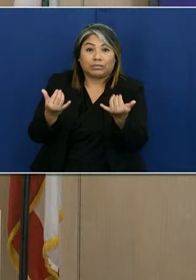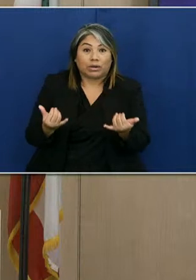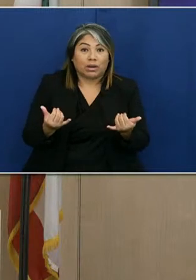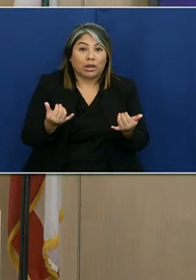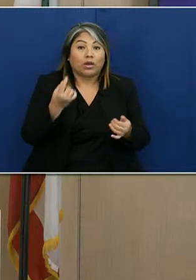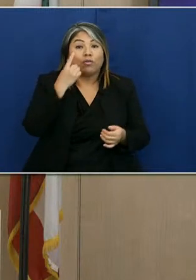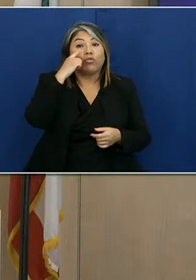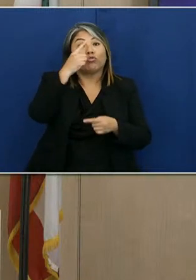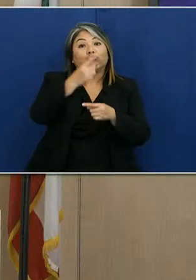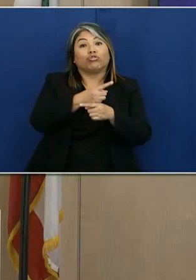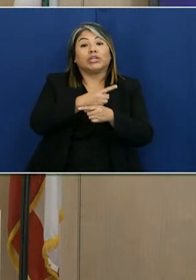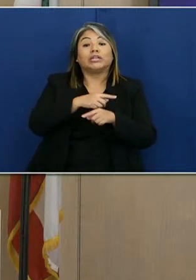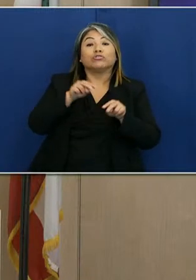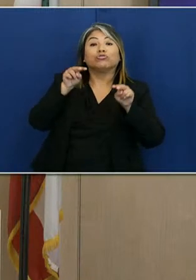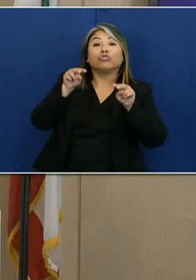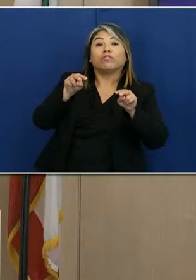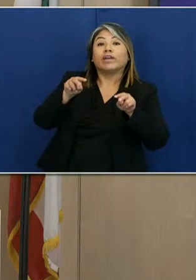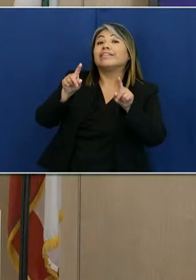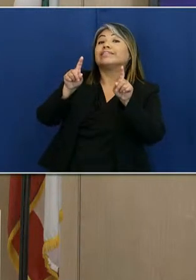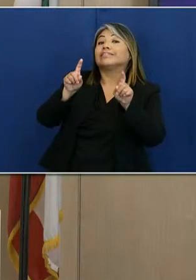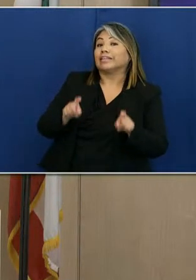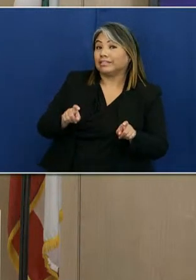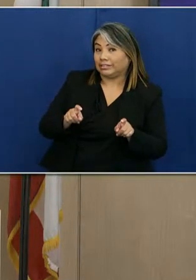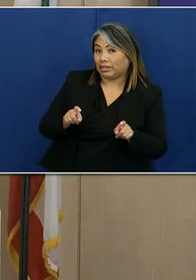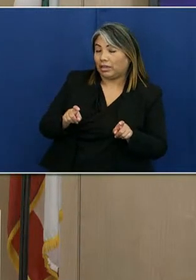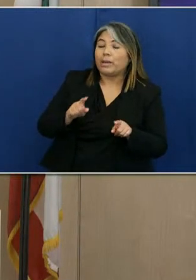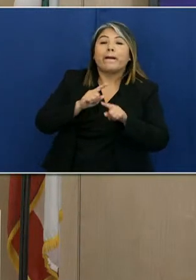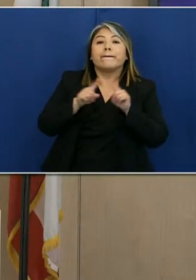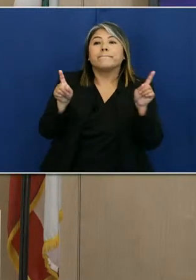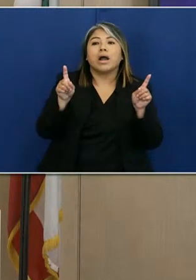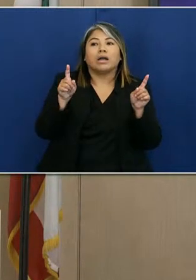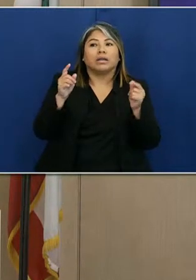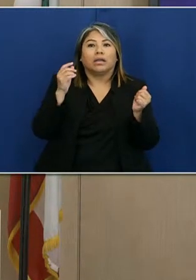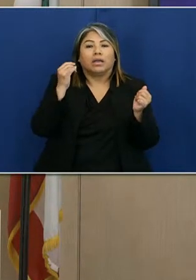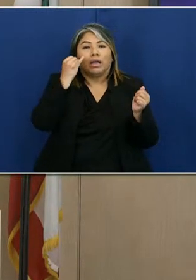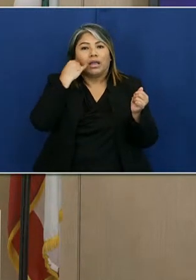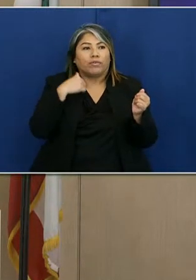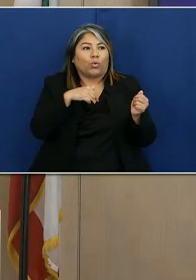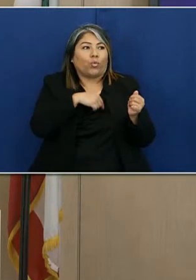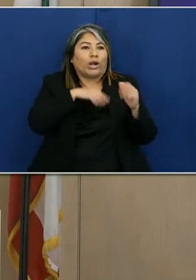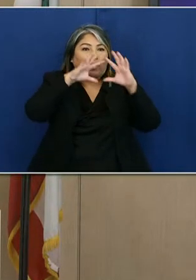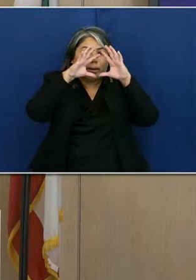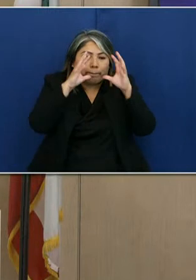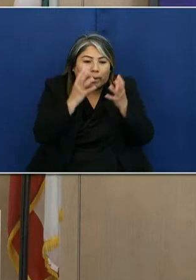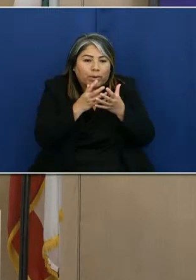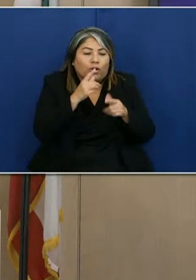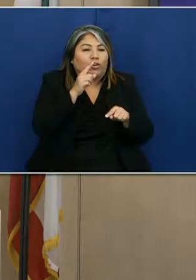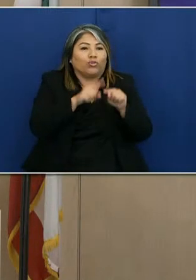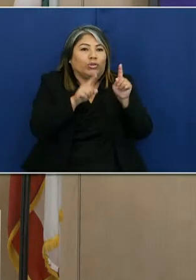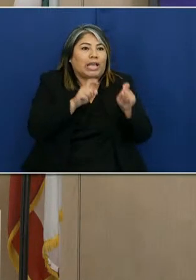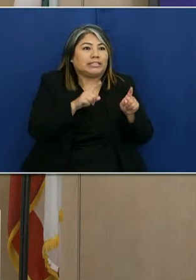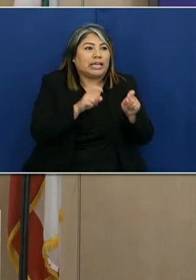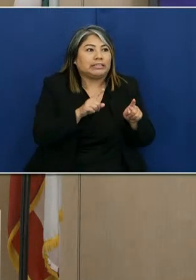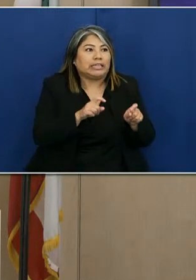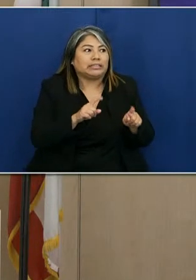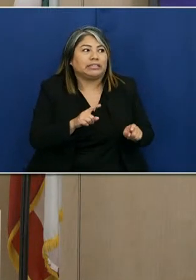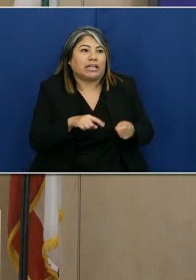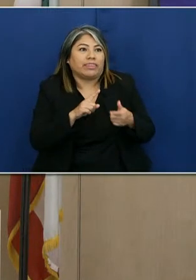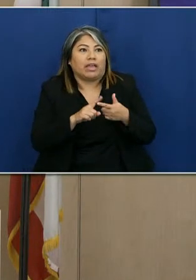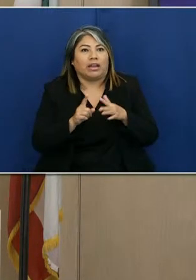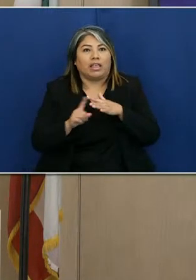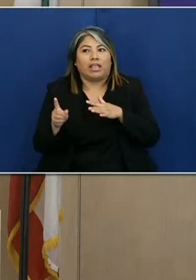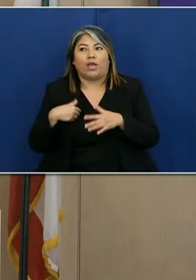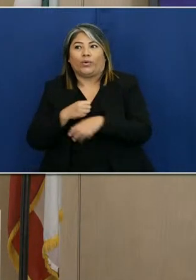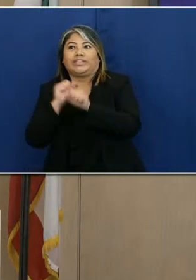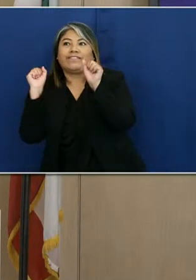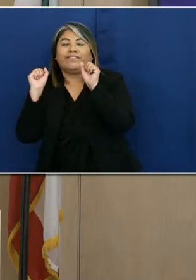for routine surveillance testing. But unless we're in a bubble, you really can't test your way out of